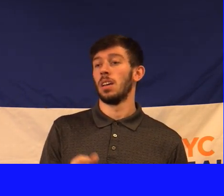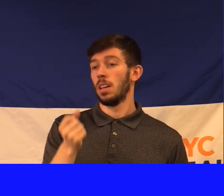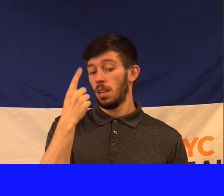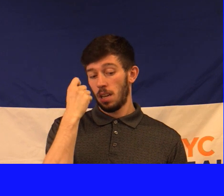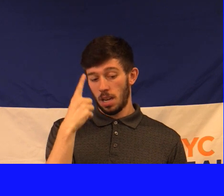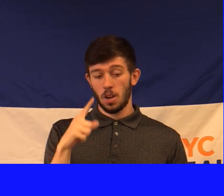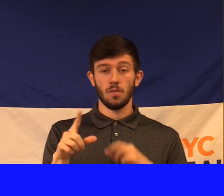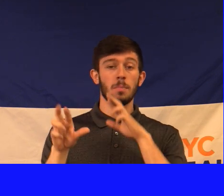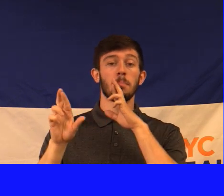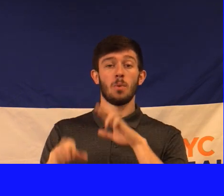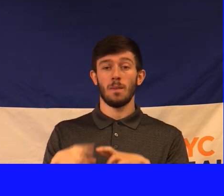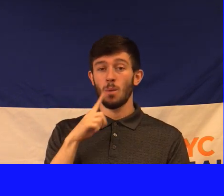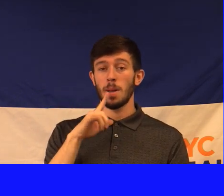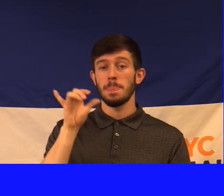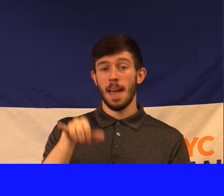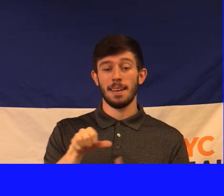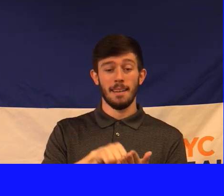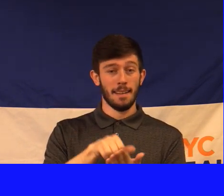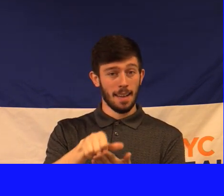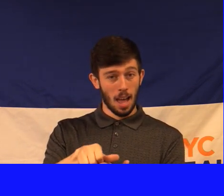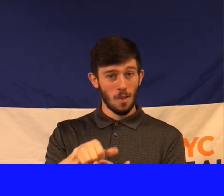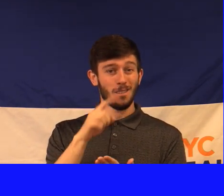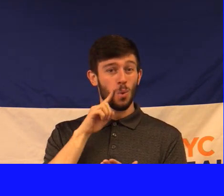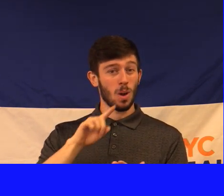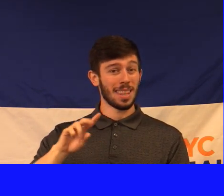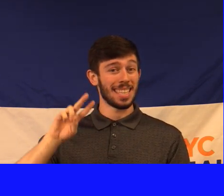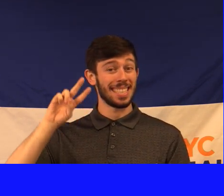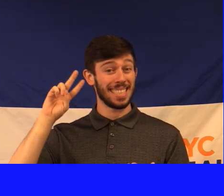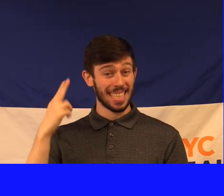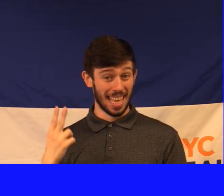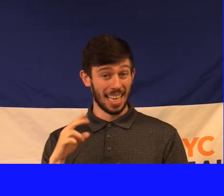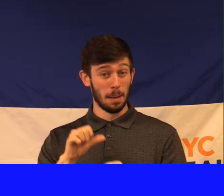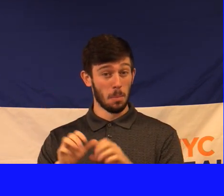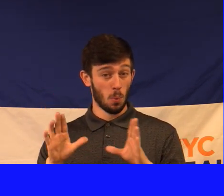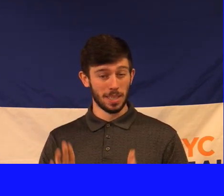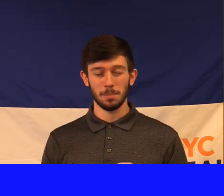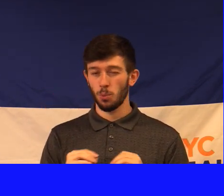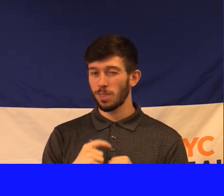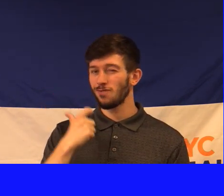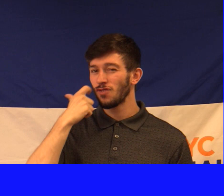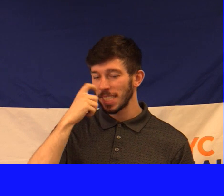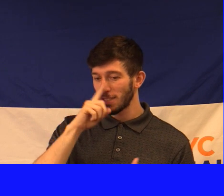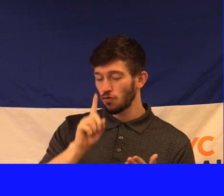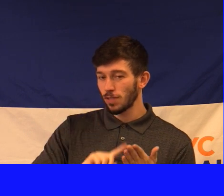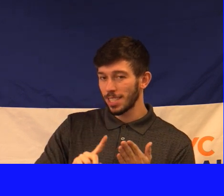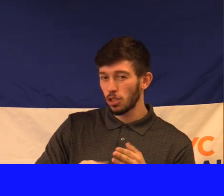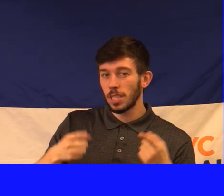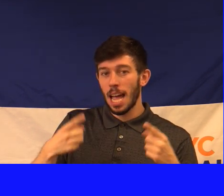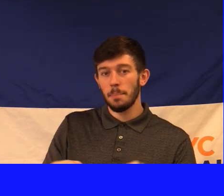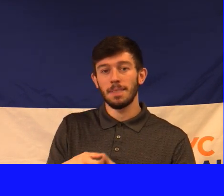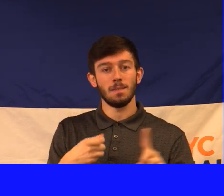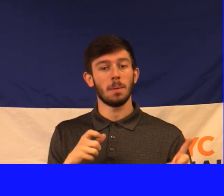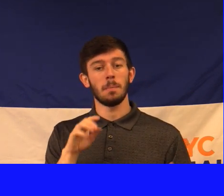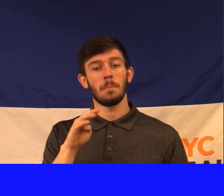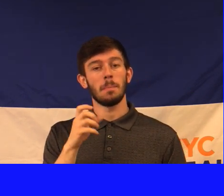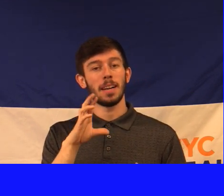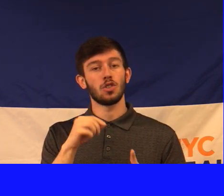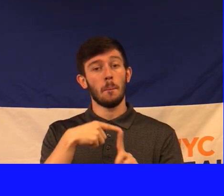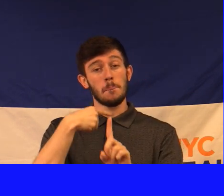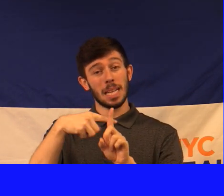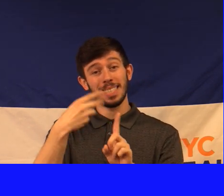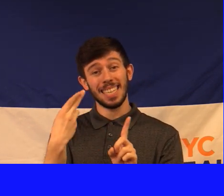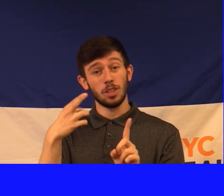Although the report did not account for the discrepancies for the second employee, more recent research done by the Metro Plus